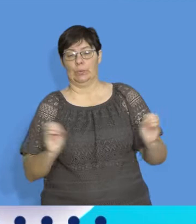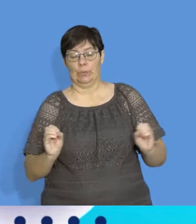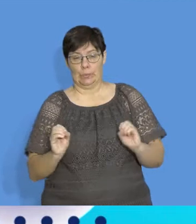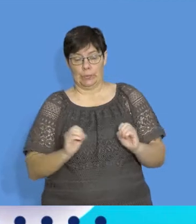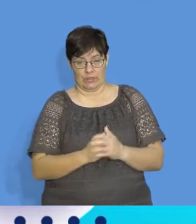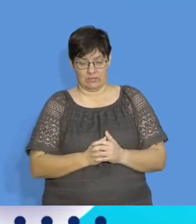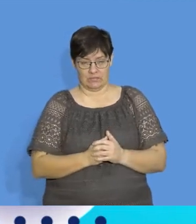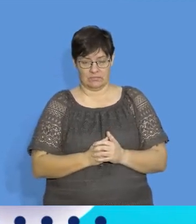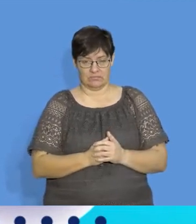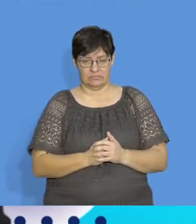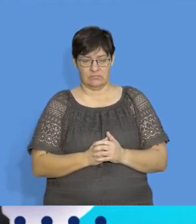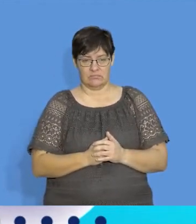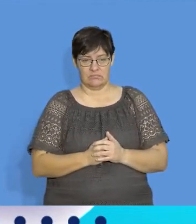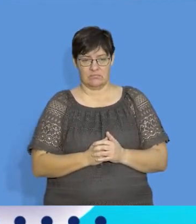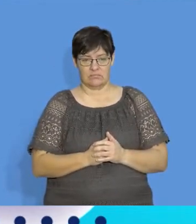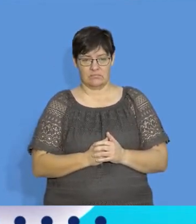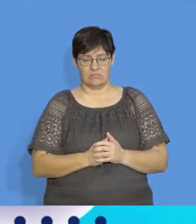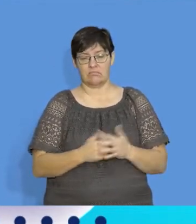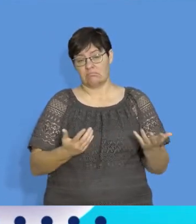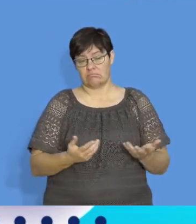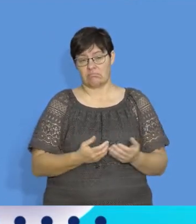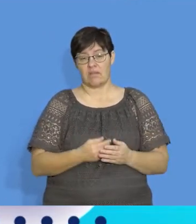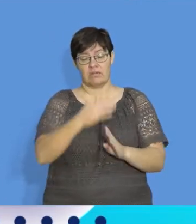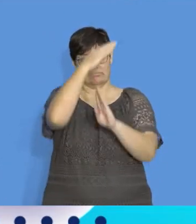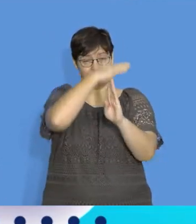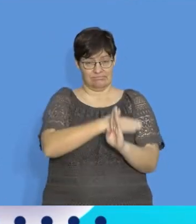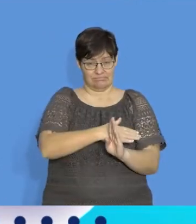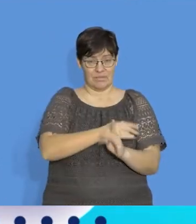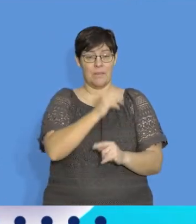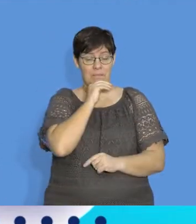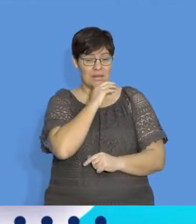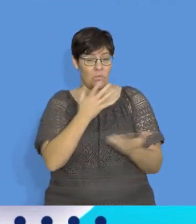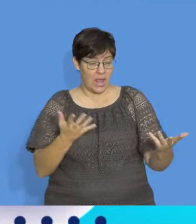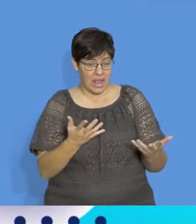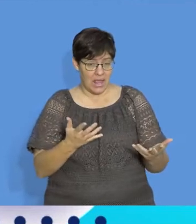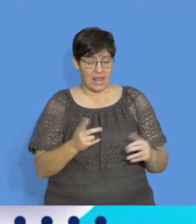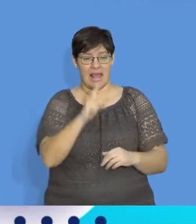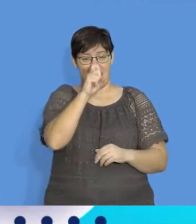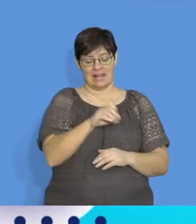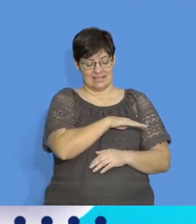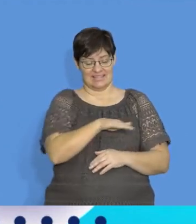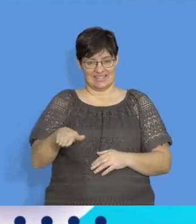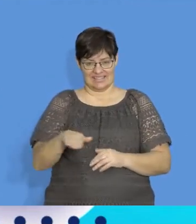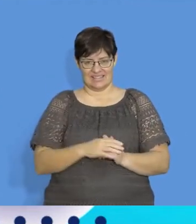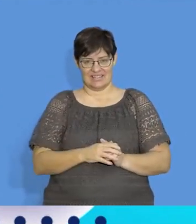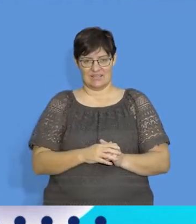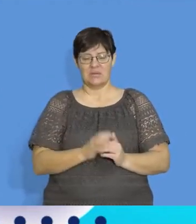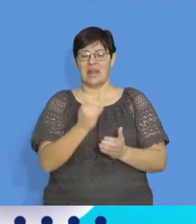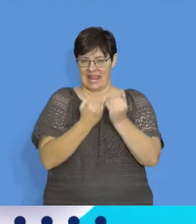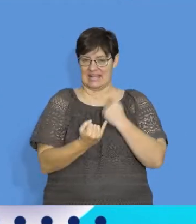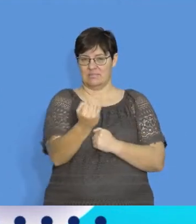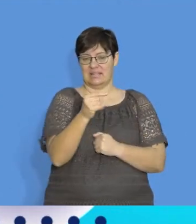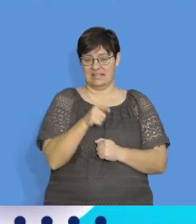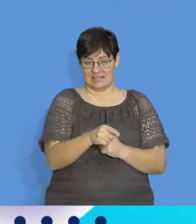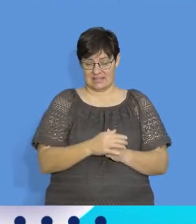variable. Okay? If I look at Cartesian plane, that will be my x-axis. That will be